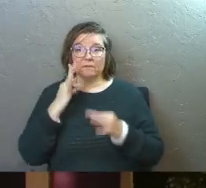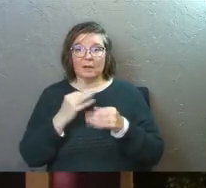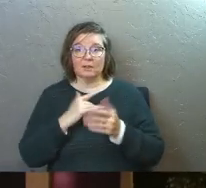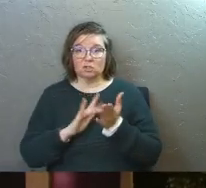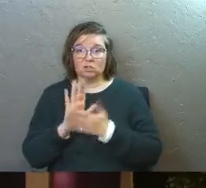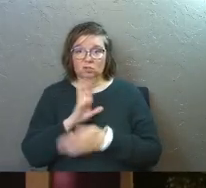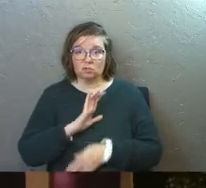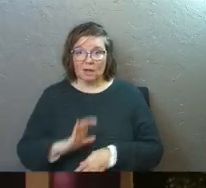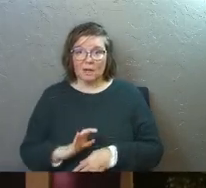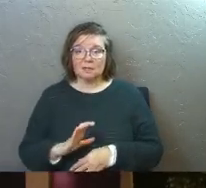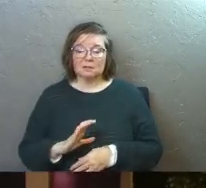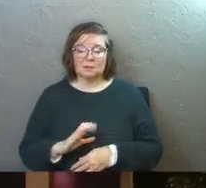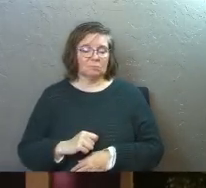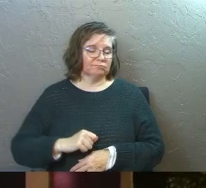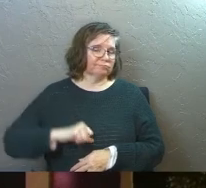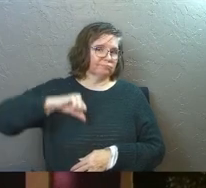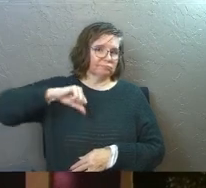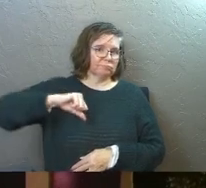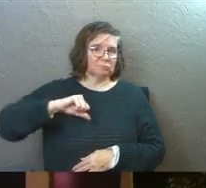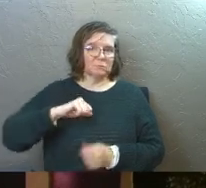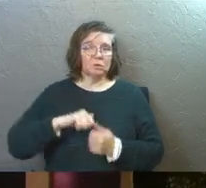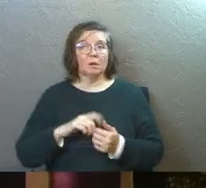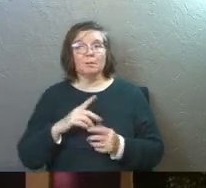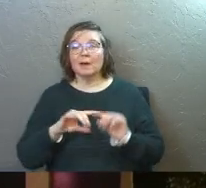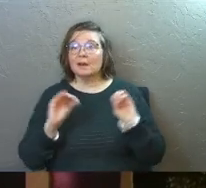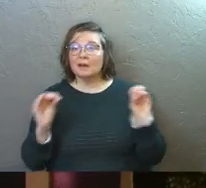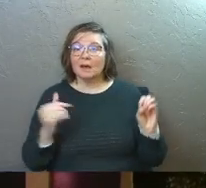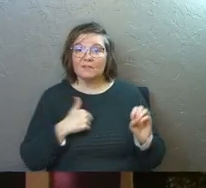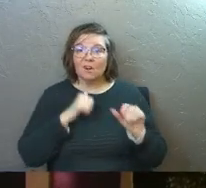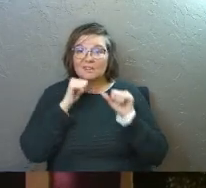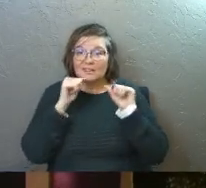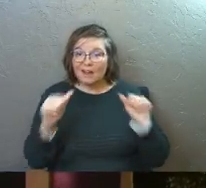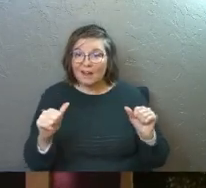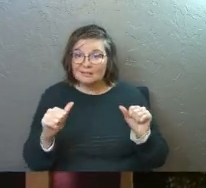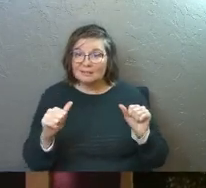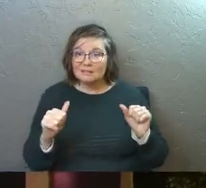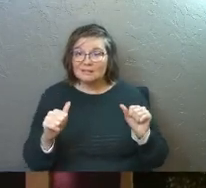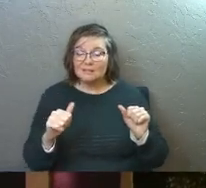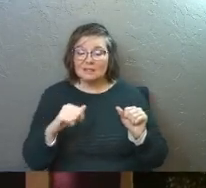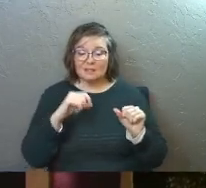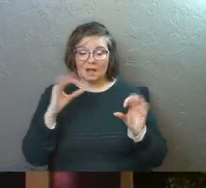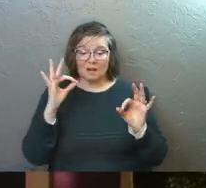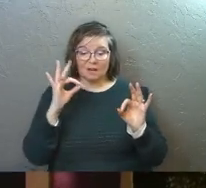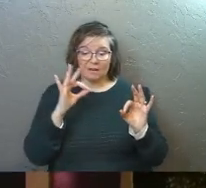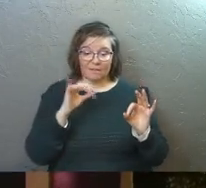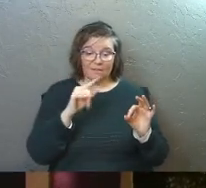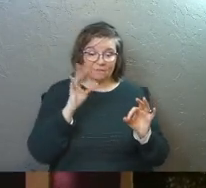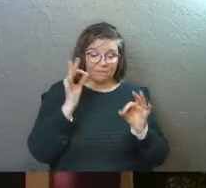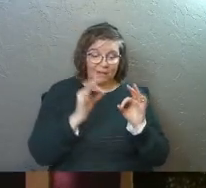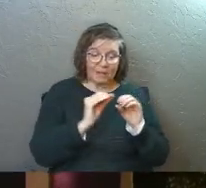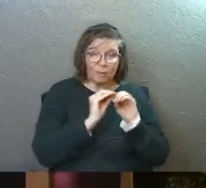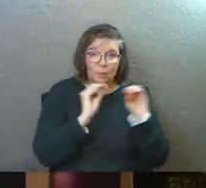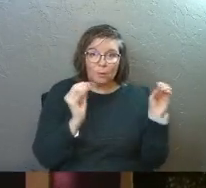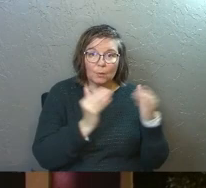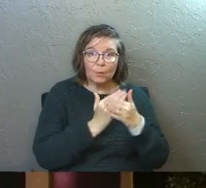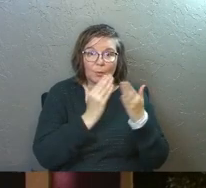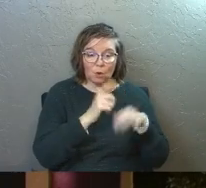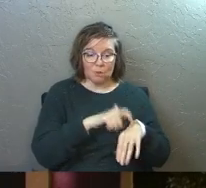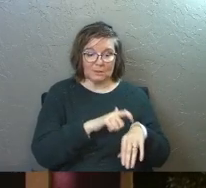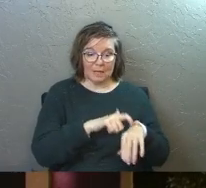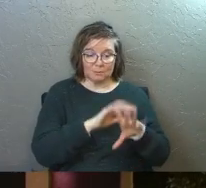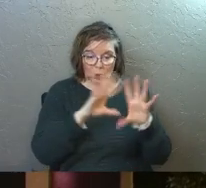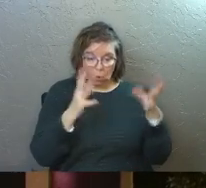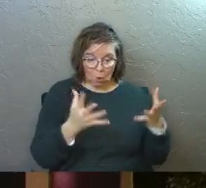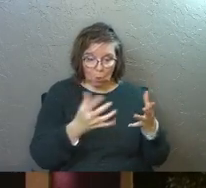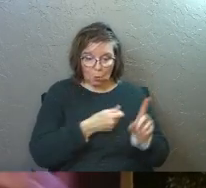Jesus Christ and turn away from faith in Jesus. But none of our denials, and don't miss this, none of our faithlessness in seasons or as a